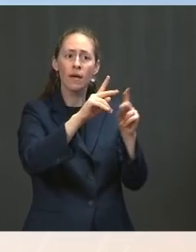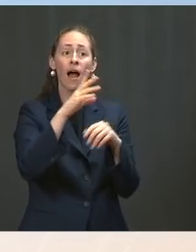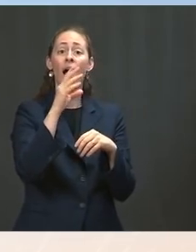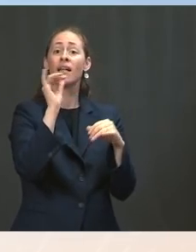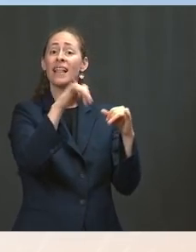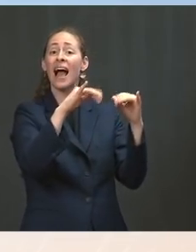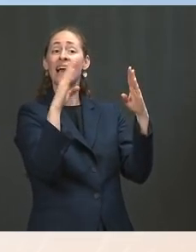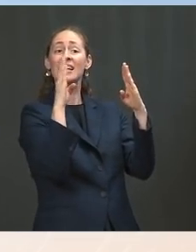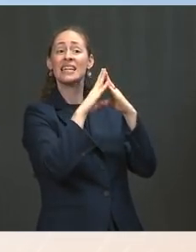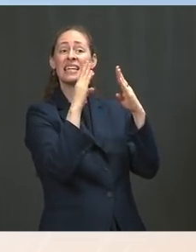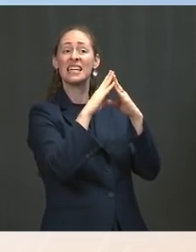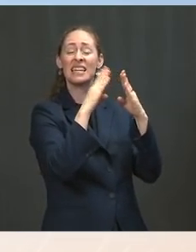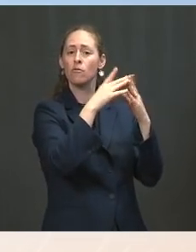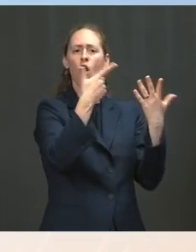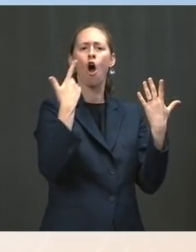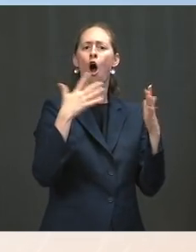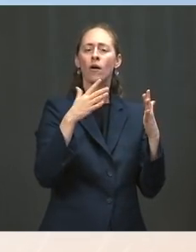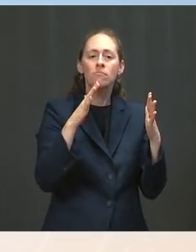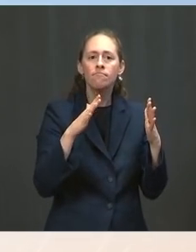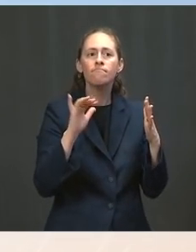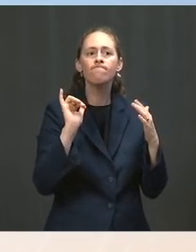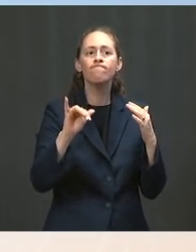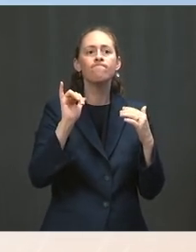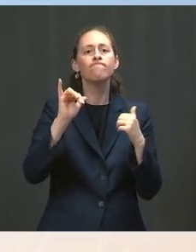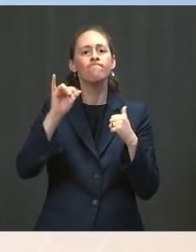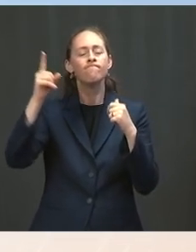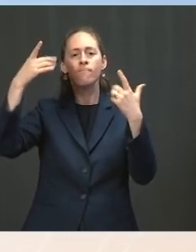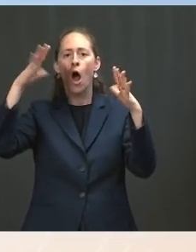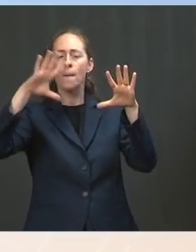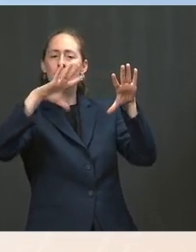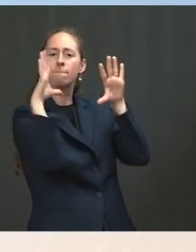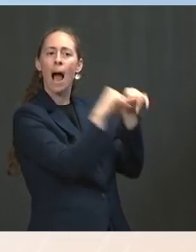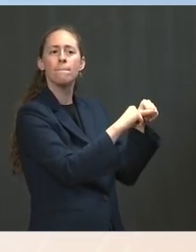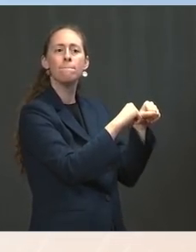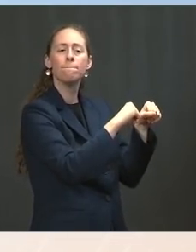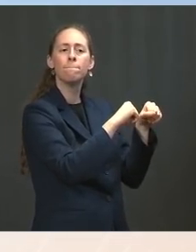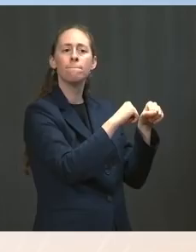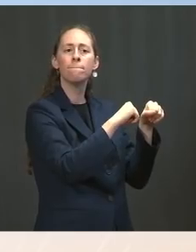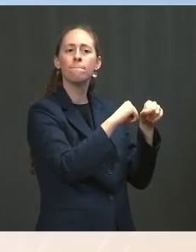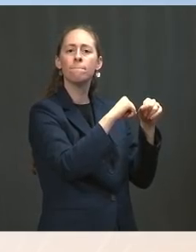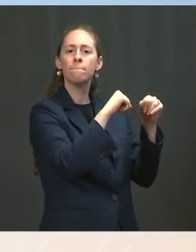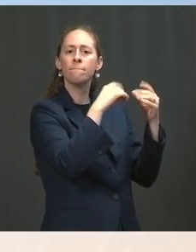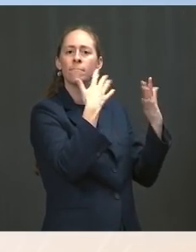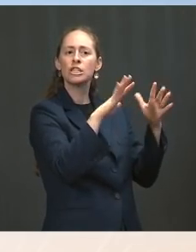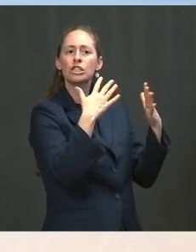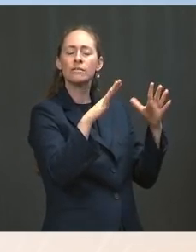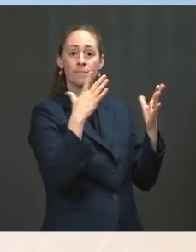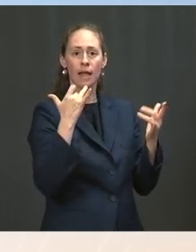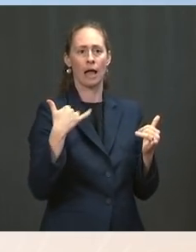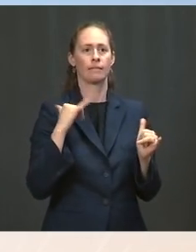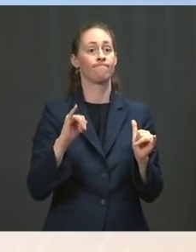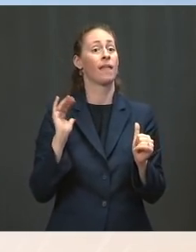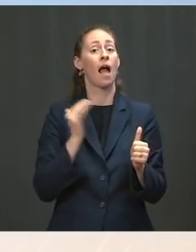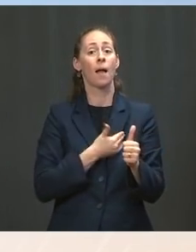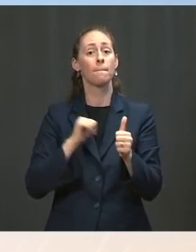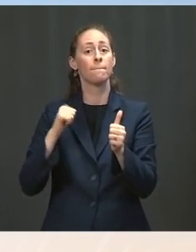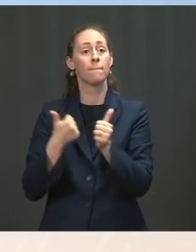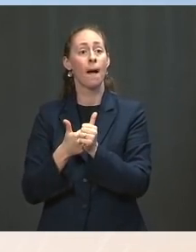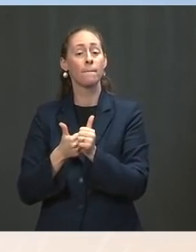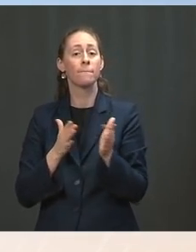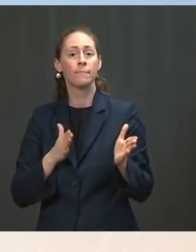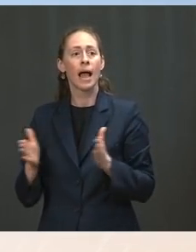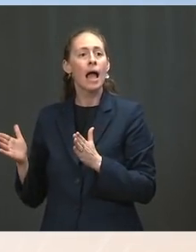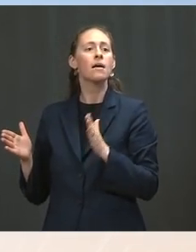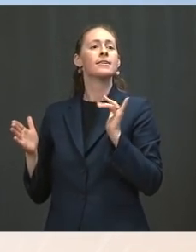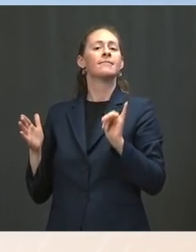opposing forces with a government that's collapsed, your contingency plan is going to hit head on with reality, and there are going